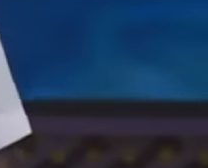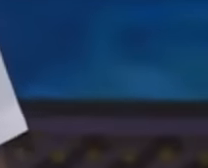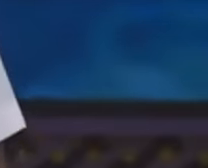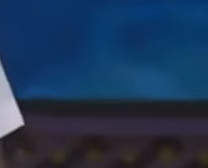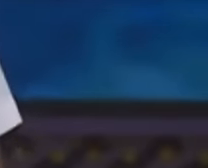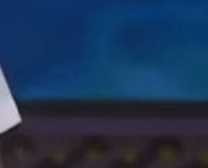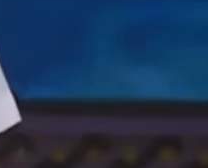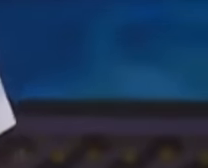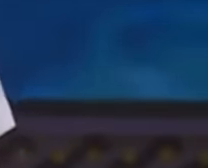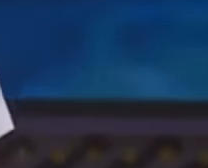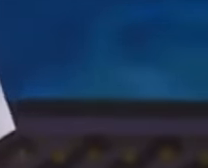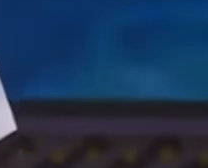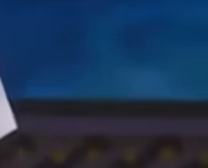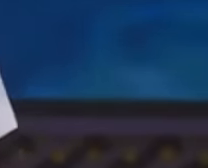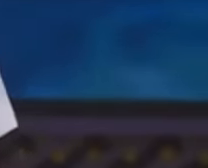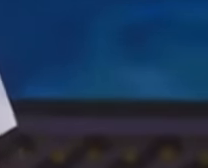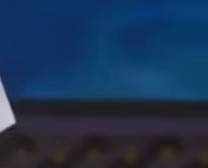by 2 a.m.